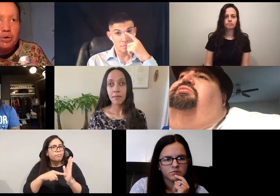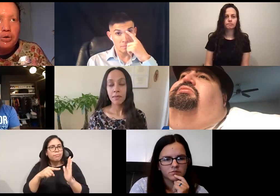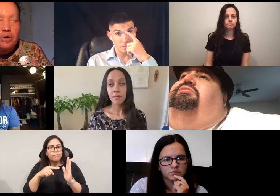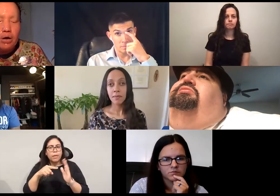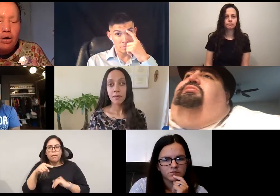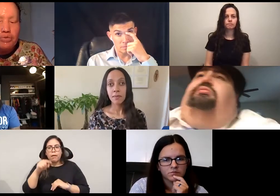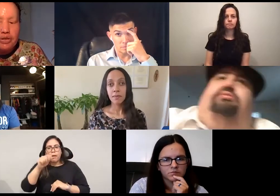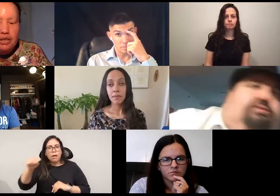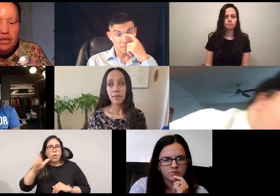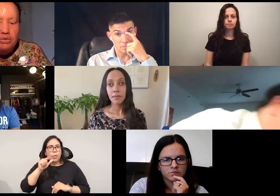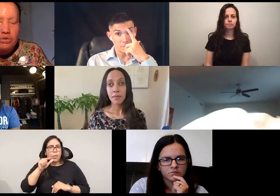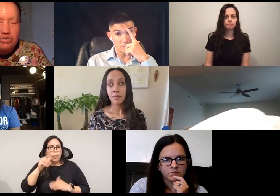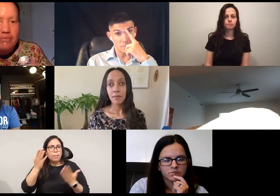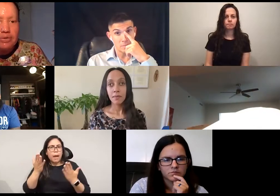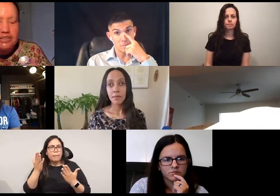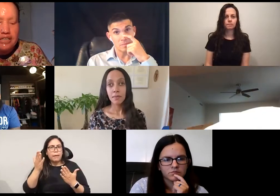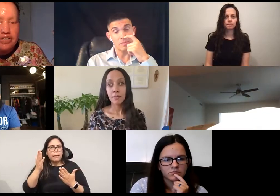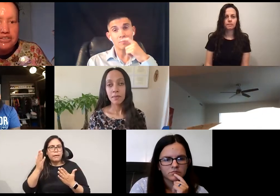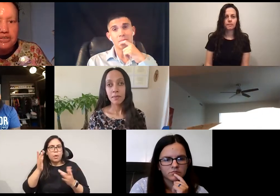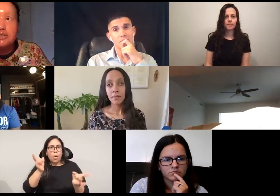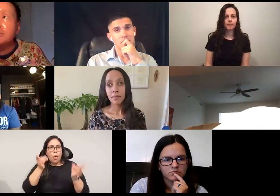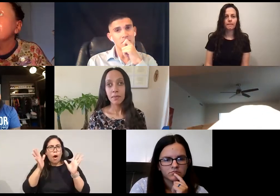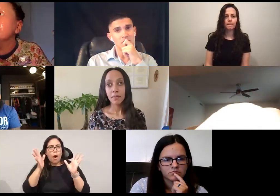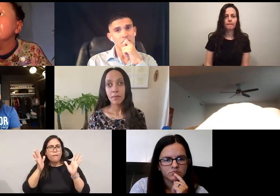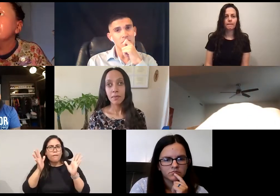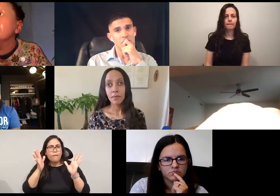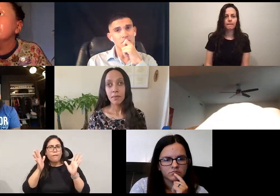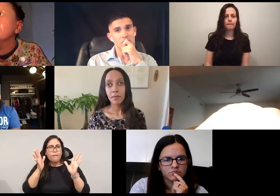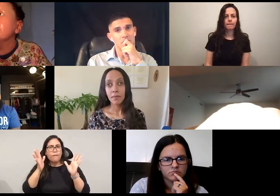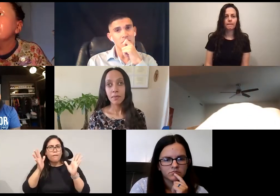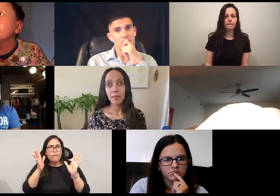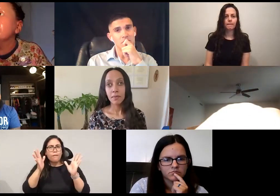were on the awful tabloid TV shows talking about,